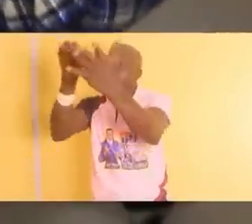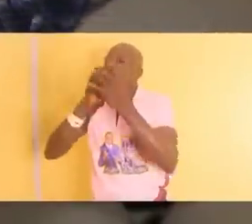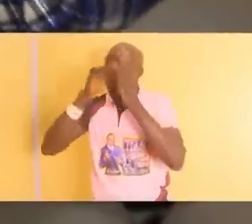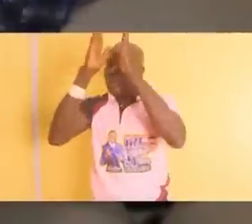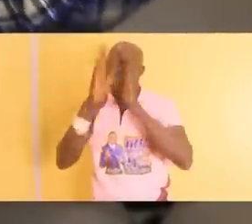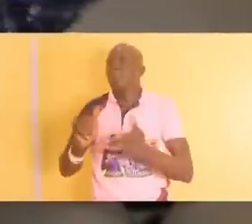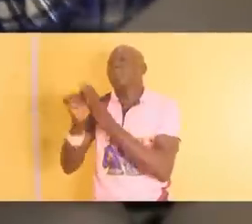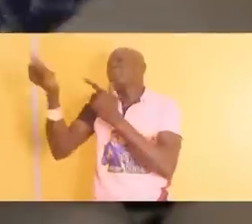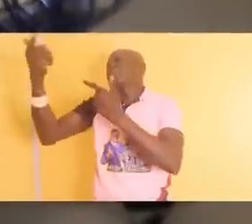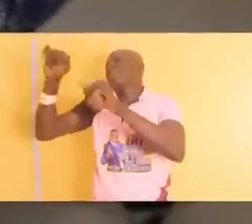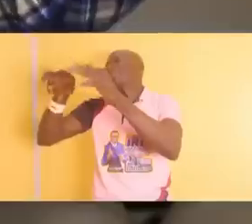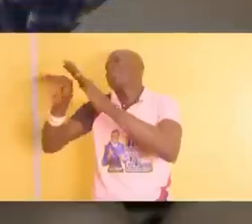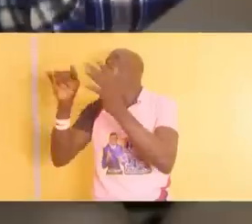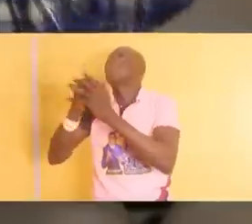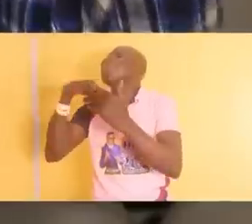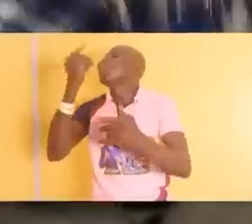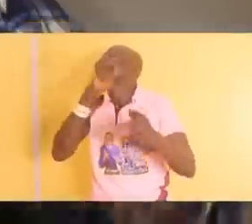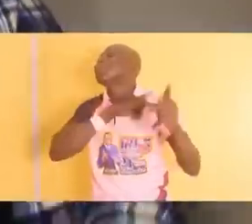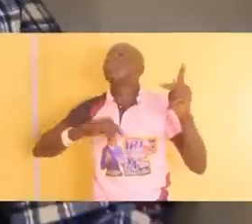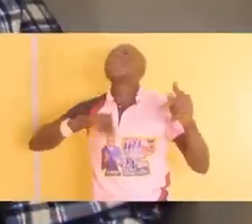The owner of glory is coming.